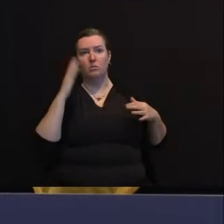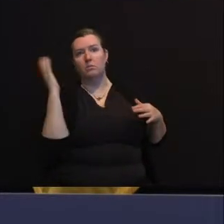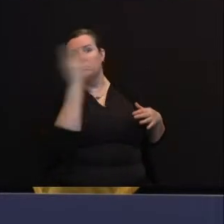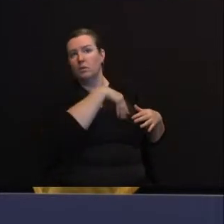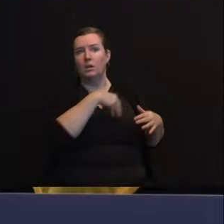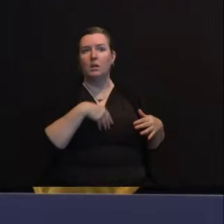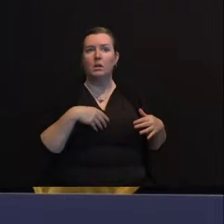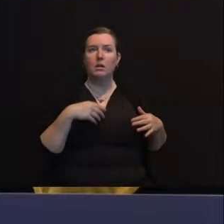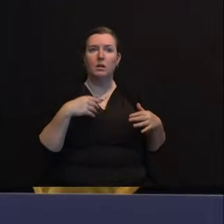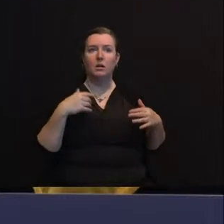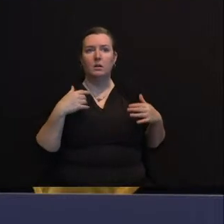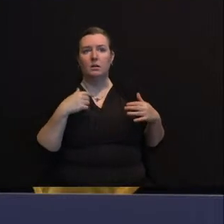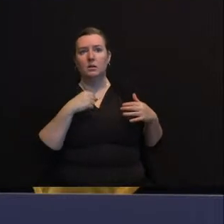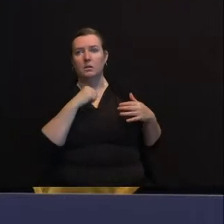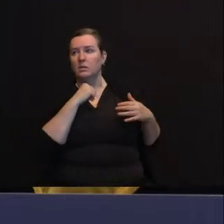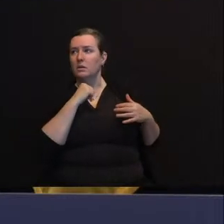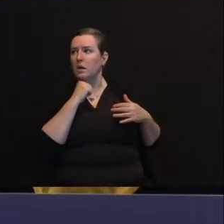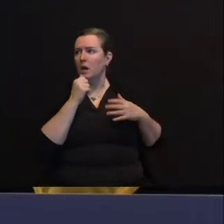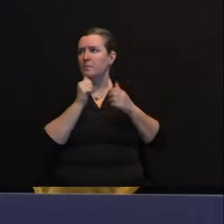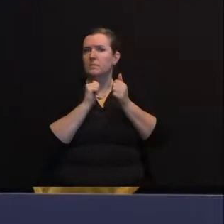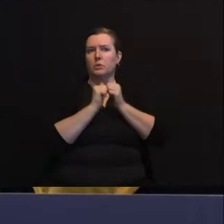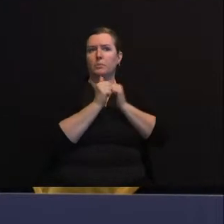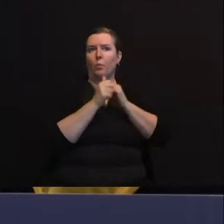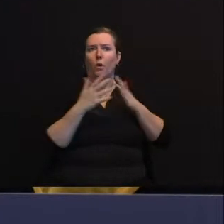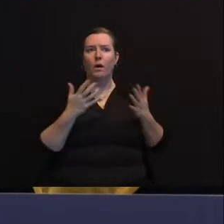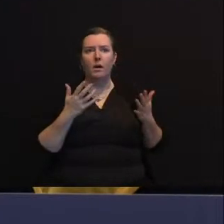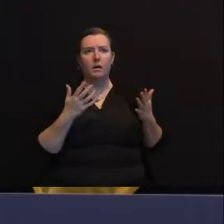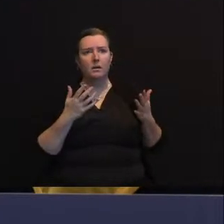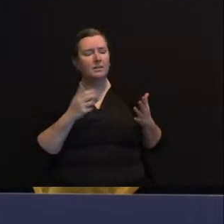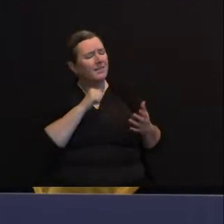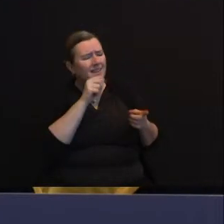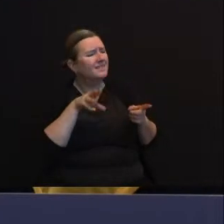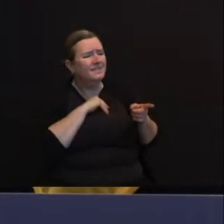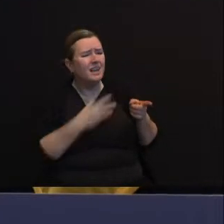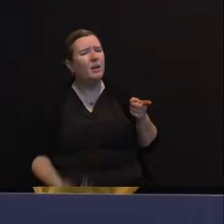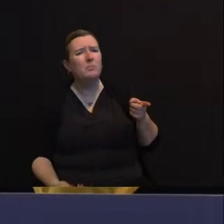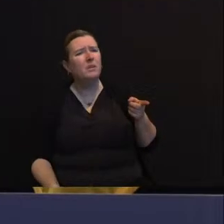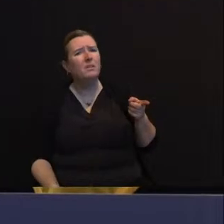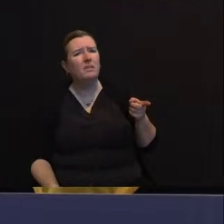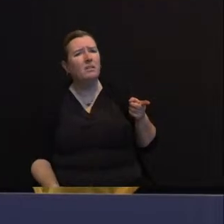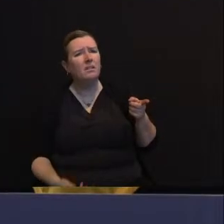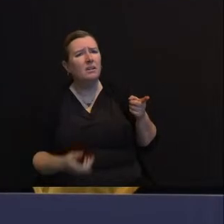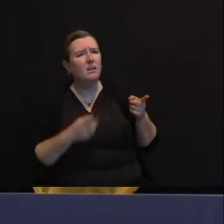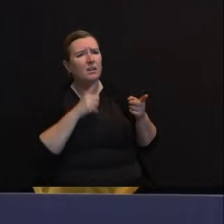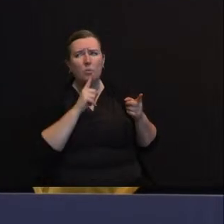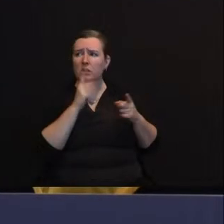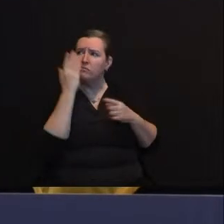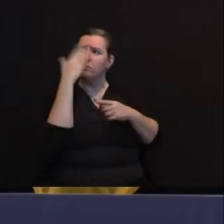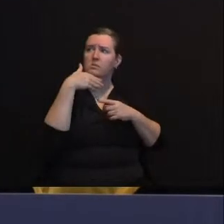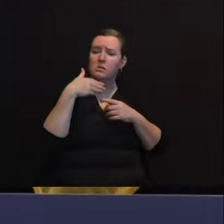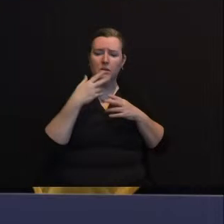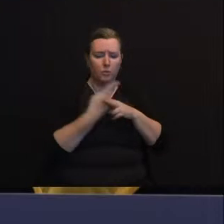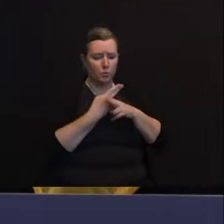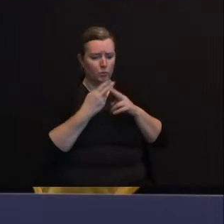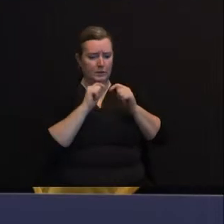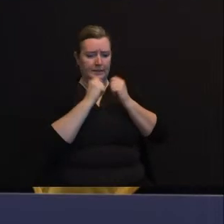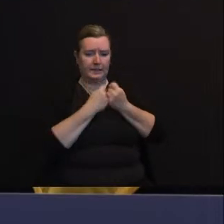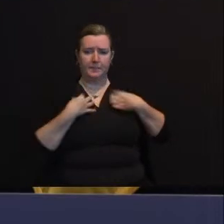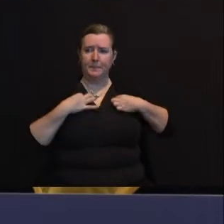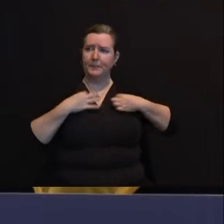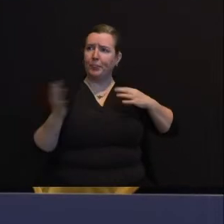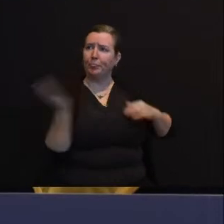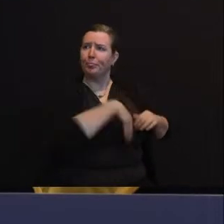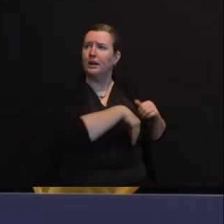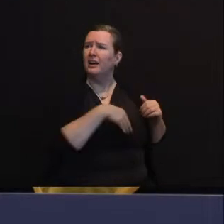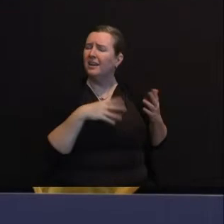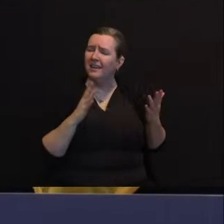are? Come on. That is completely unacceptable. So there's a good amount. You heard, I was going to ask you, you had